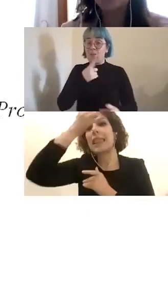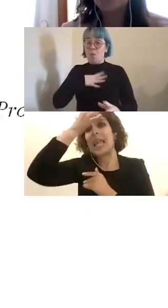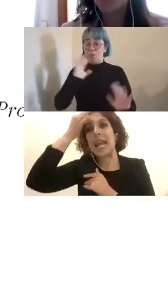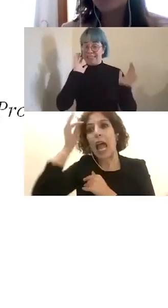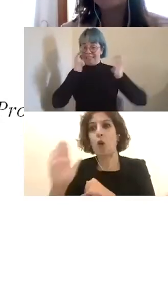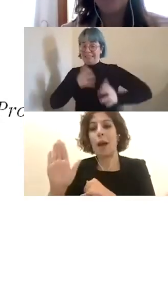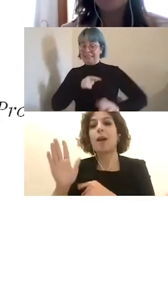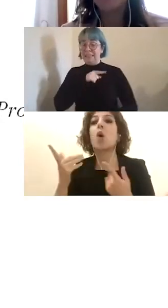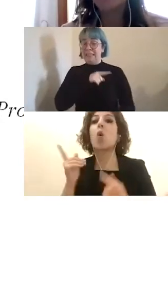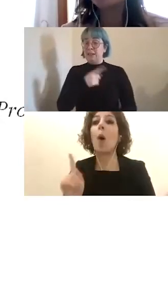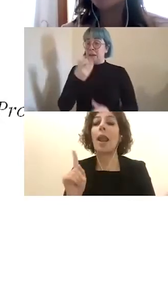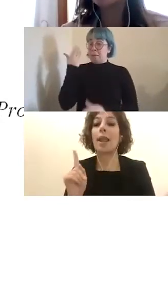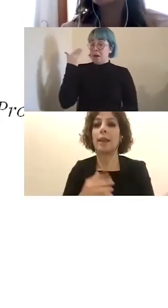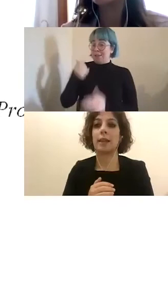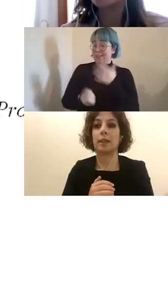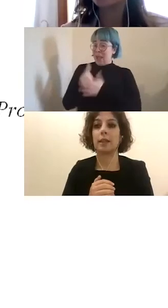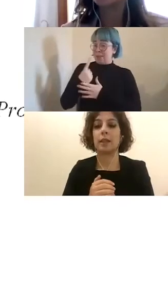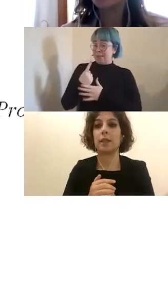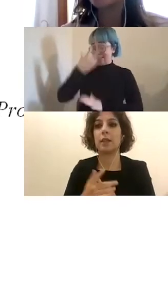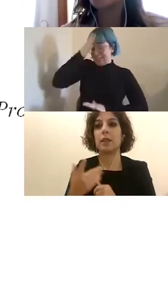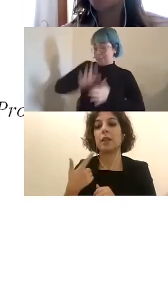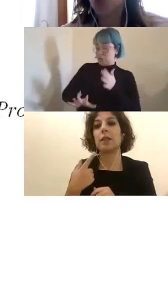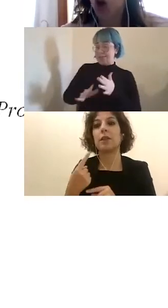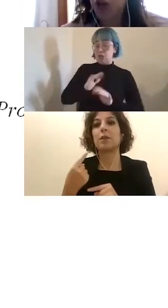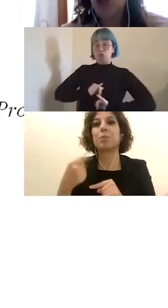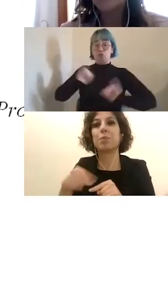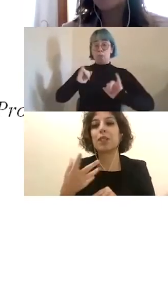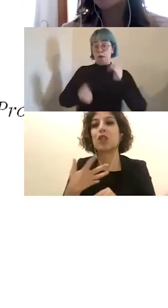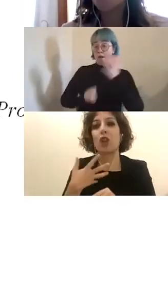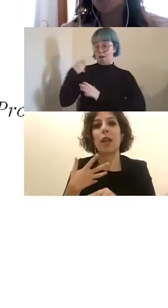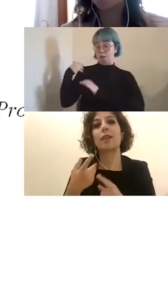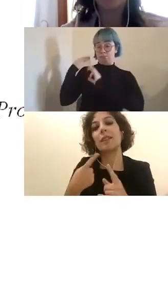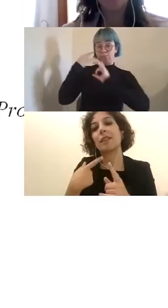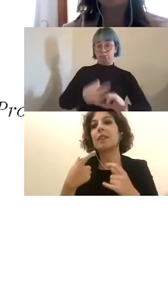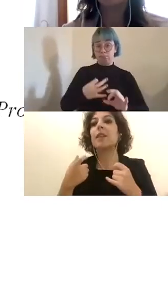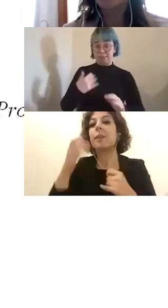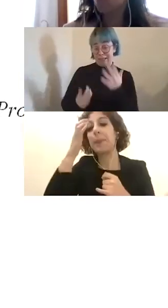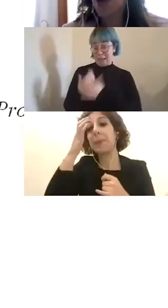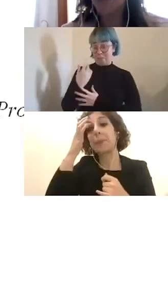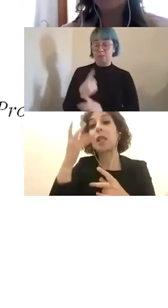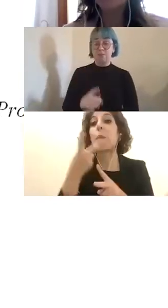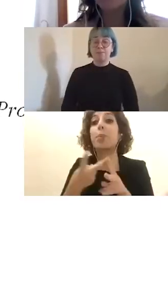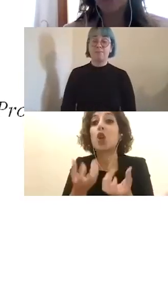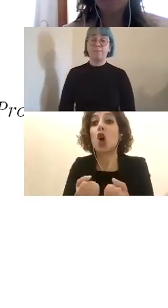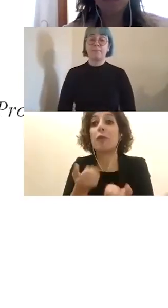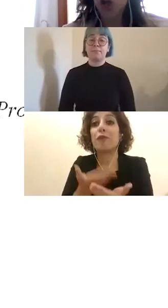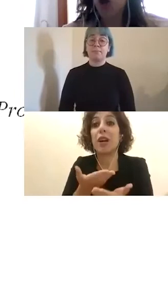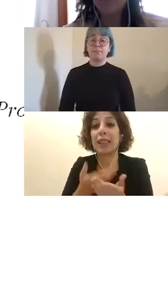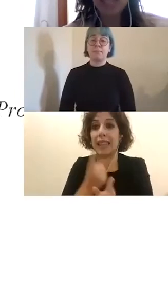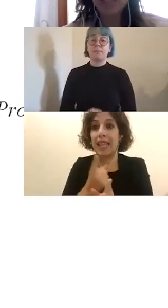concerning the past, the experiences and the trauma. So there is